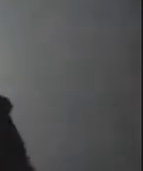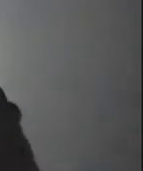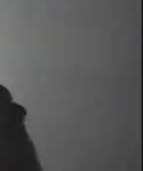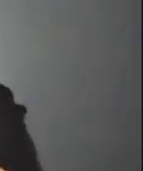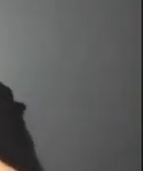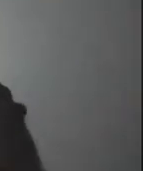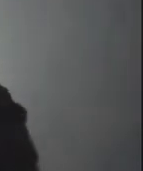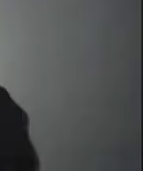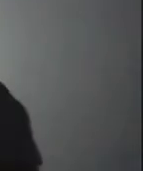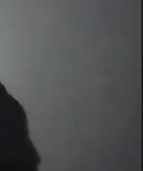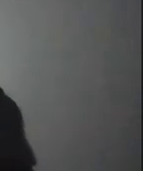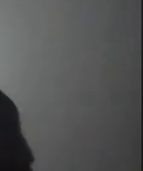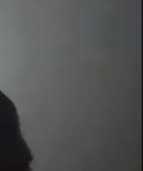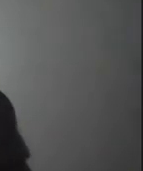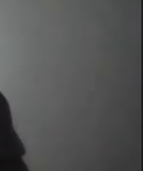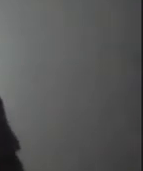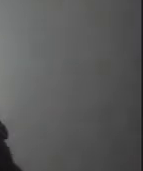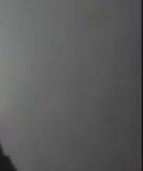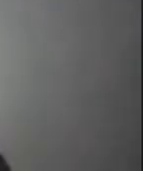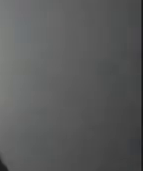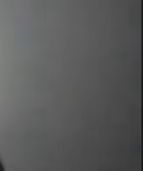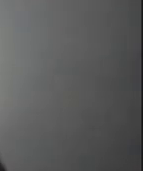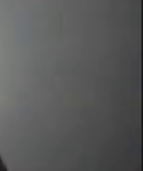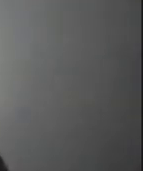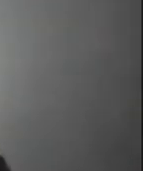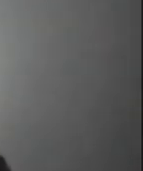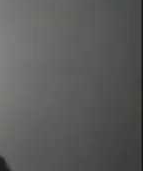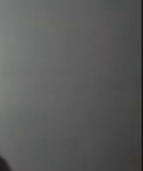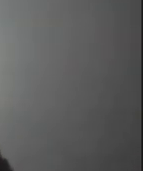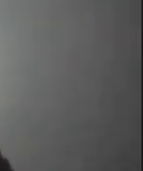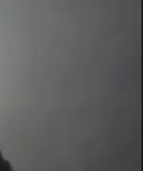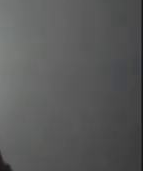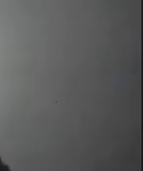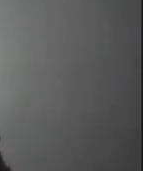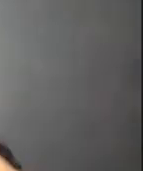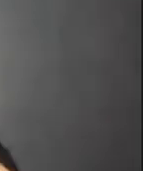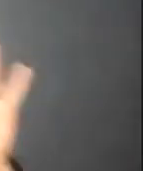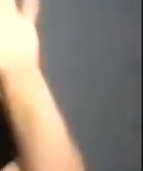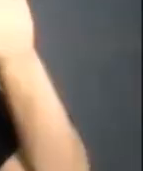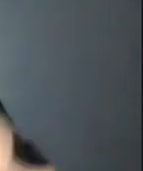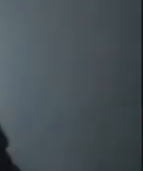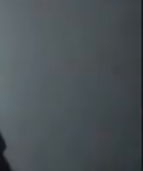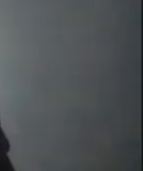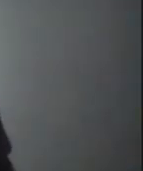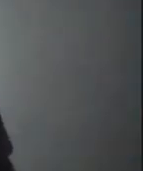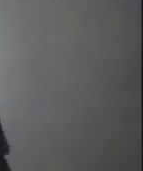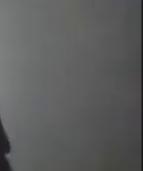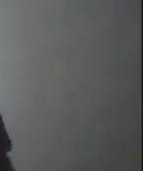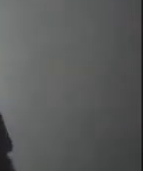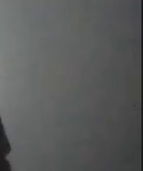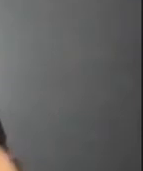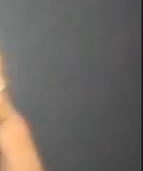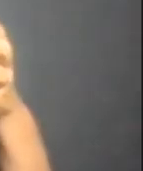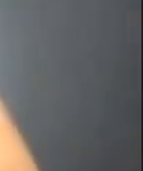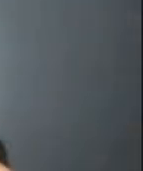that message that he gave in that film is a very powerful message, and it means that the United Nations agencies in every one of our countries is